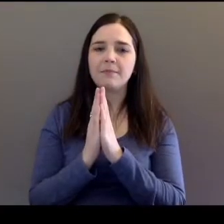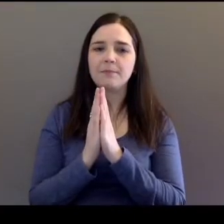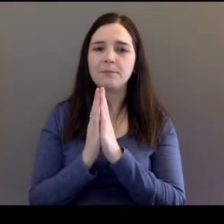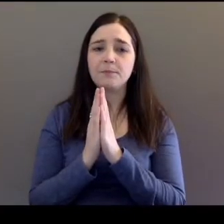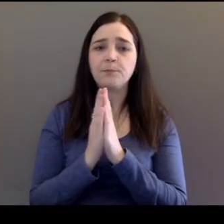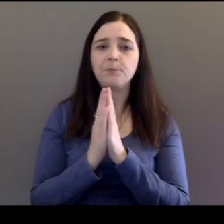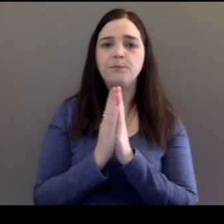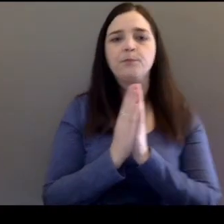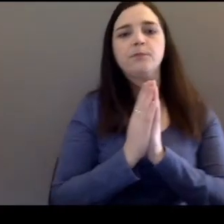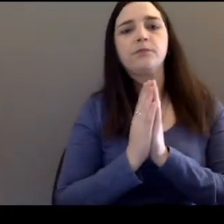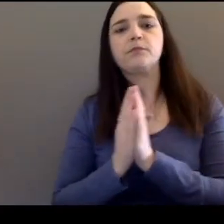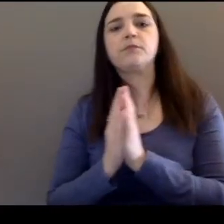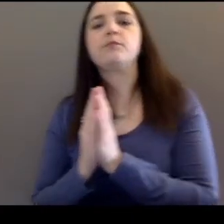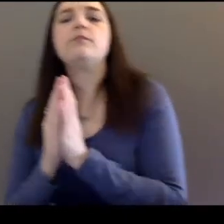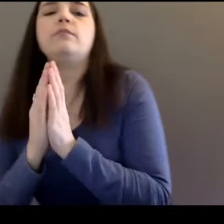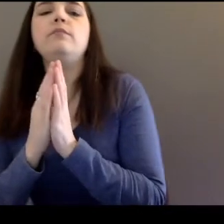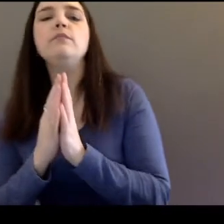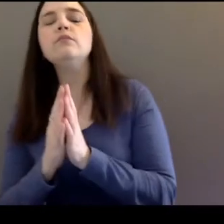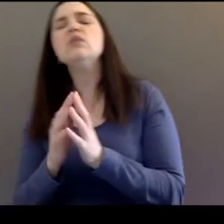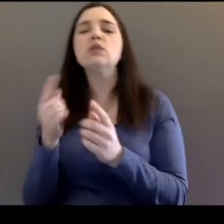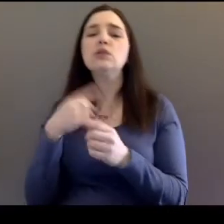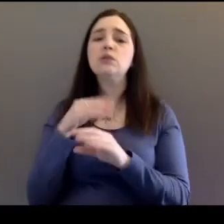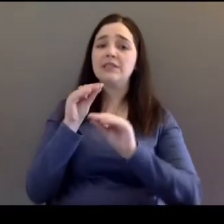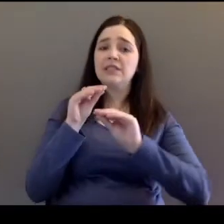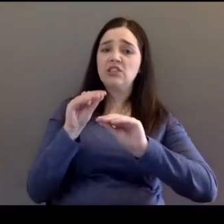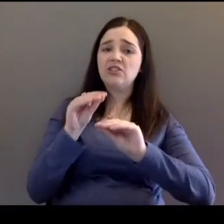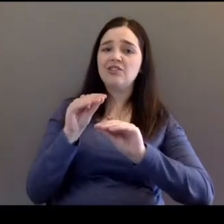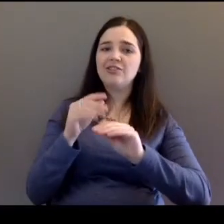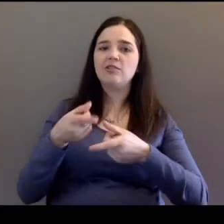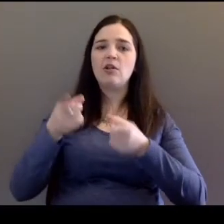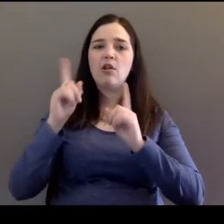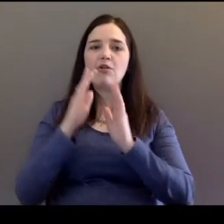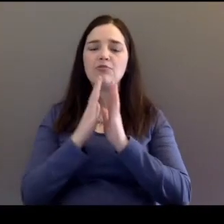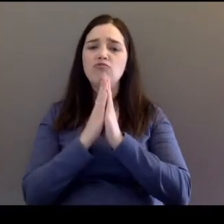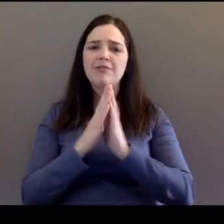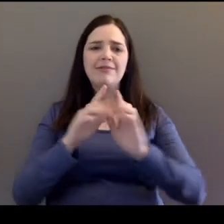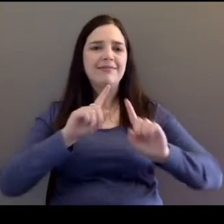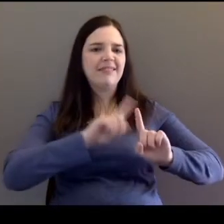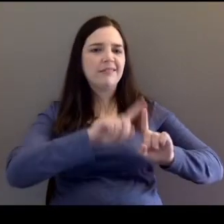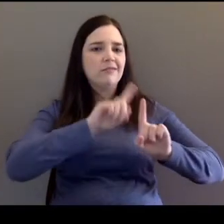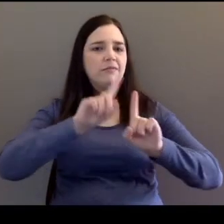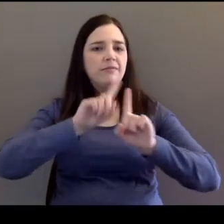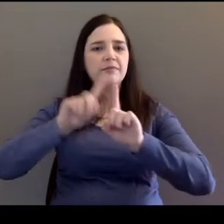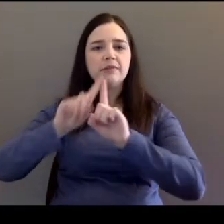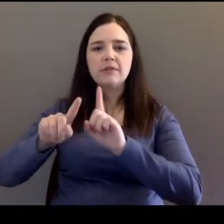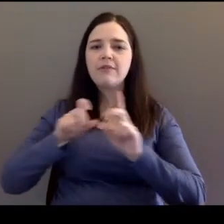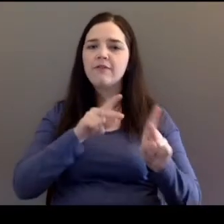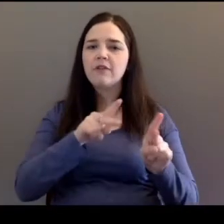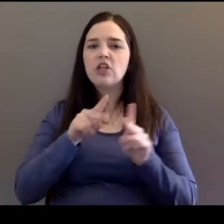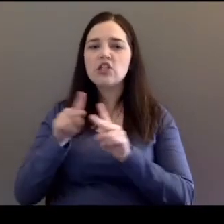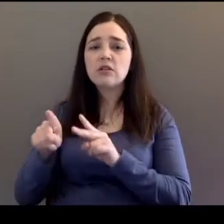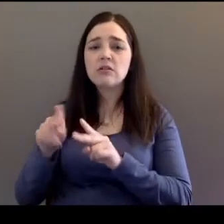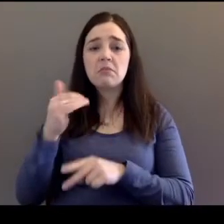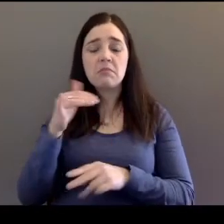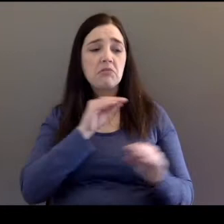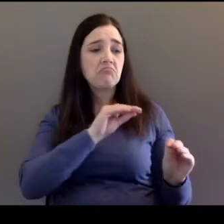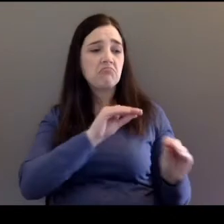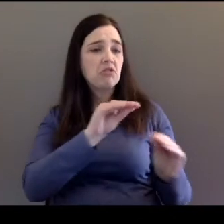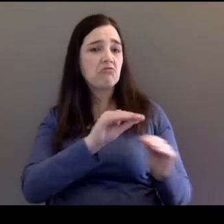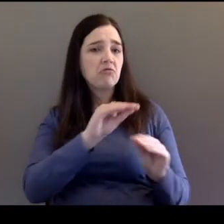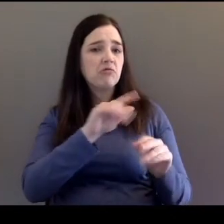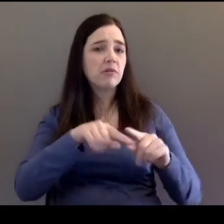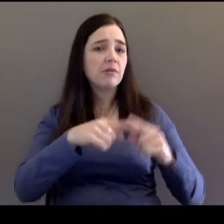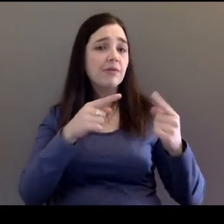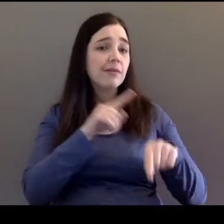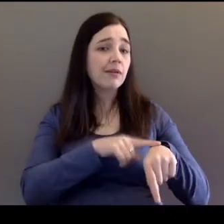And so Jesus teaches them the Lord's Prayer. It's slightly different versions in the different Gospels. Maybe Jesus taught it slightly different ways at